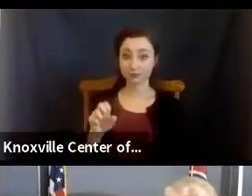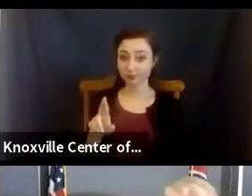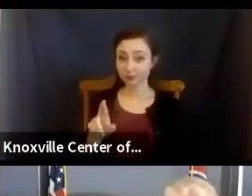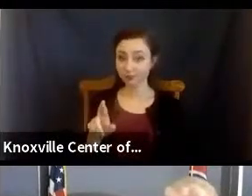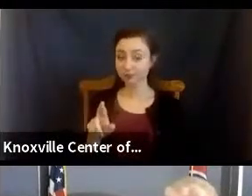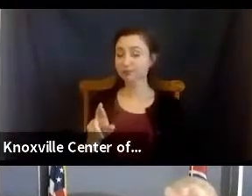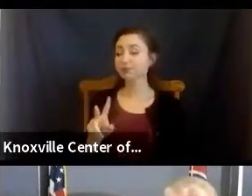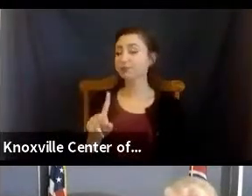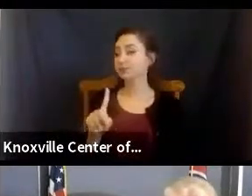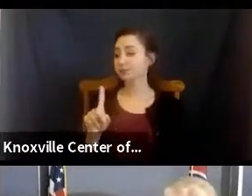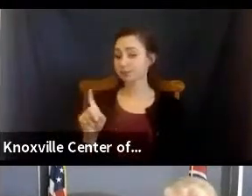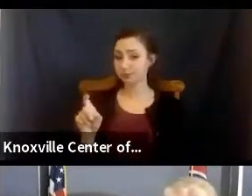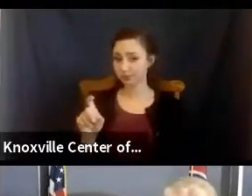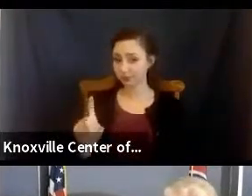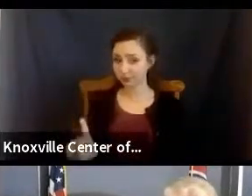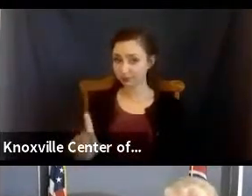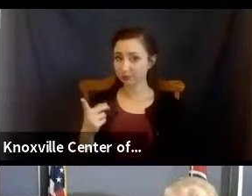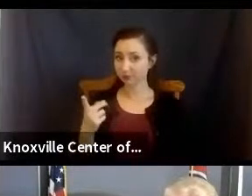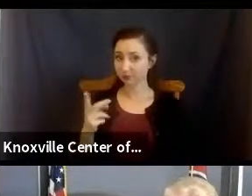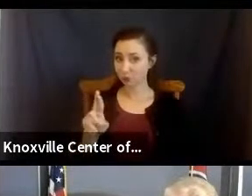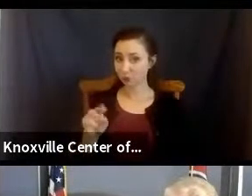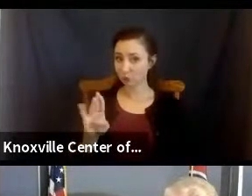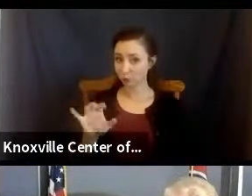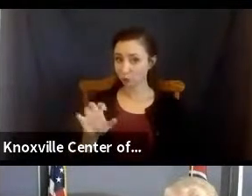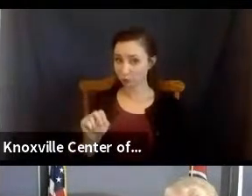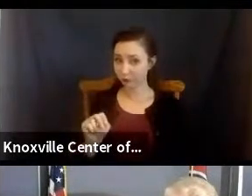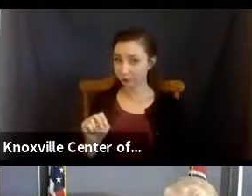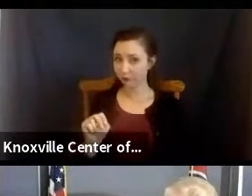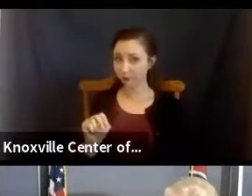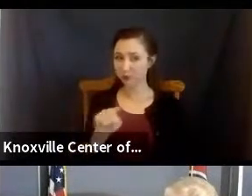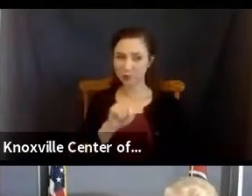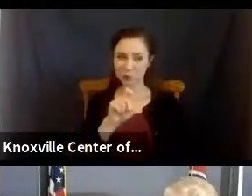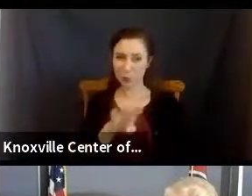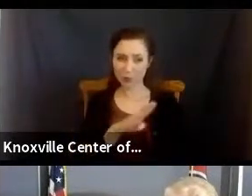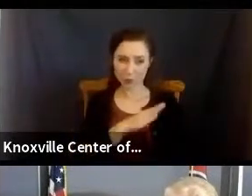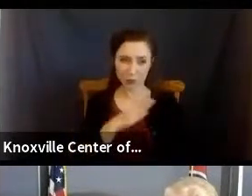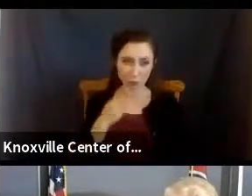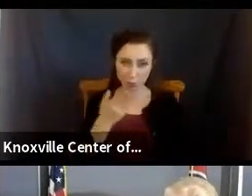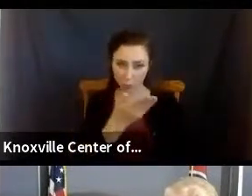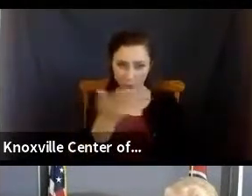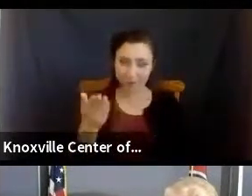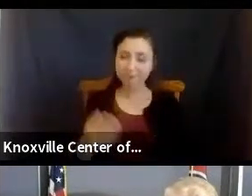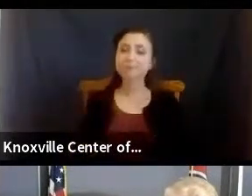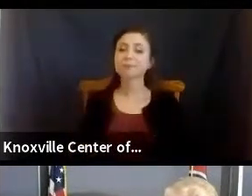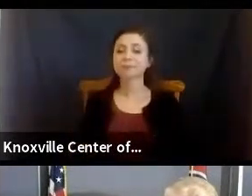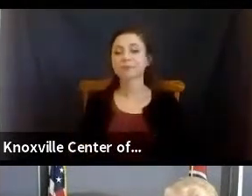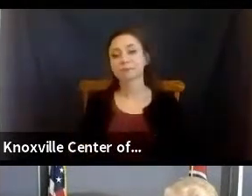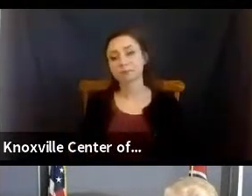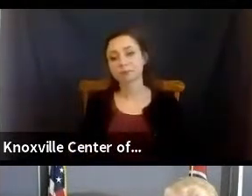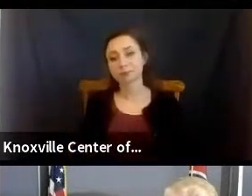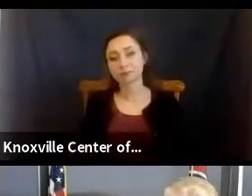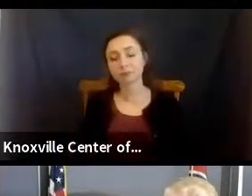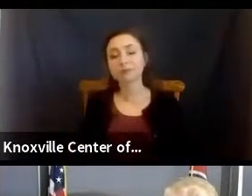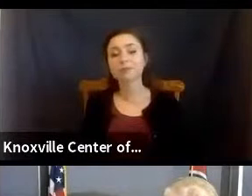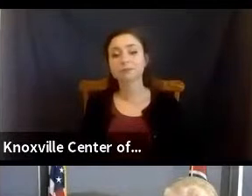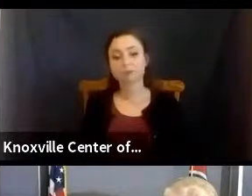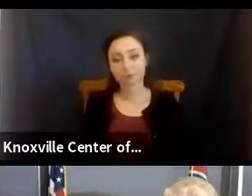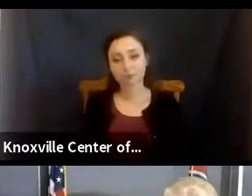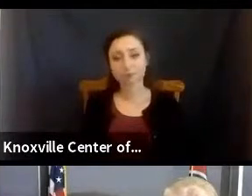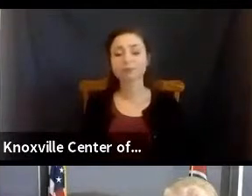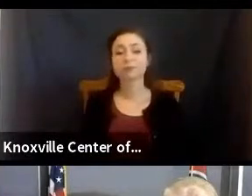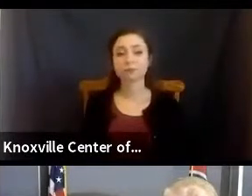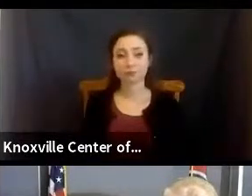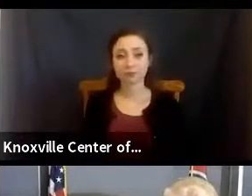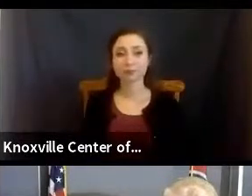question to either Dr. O'Brien or question to the board. In crafting the